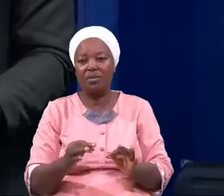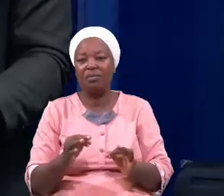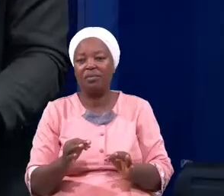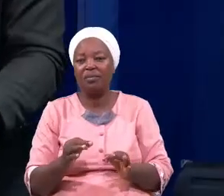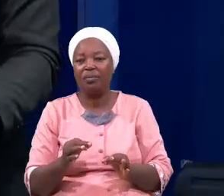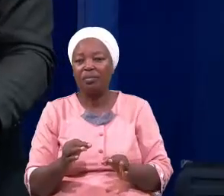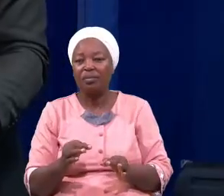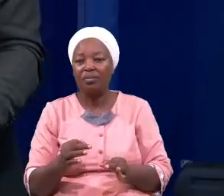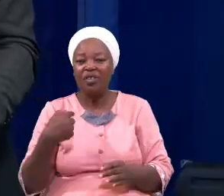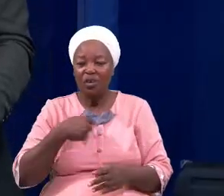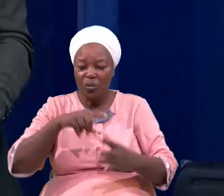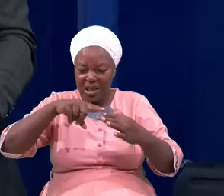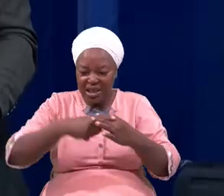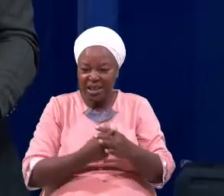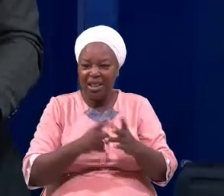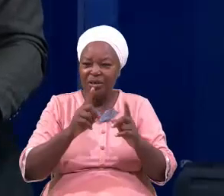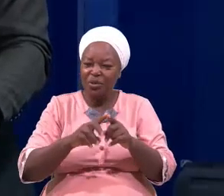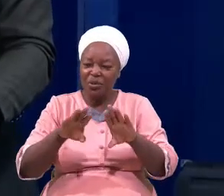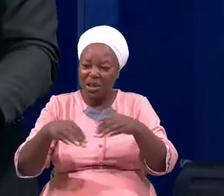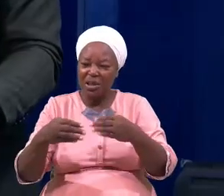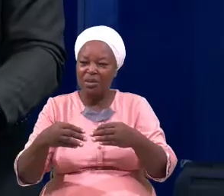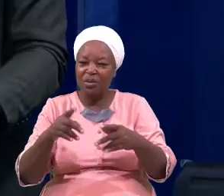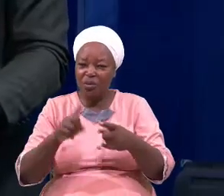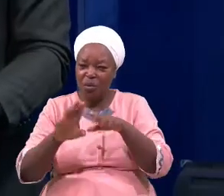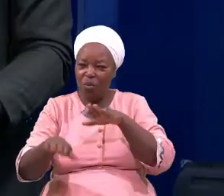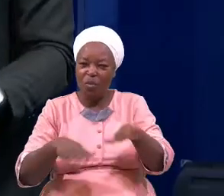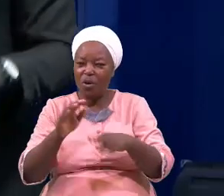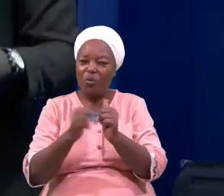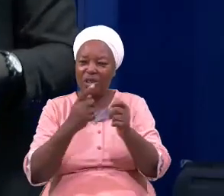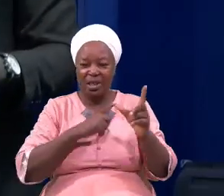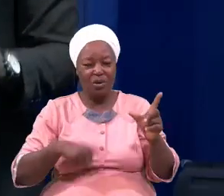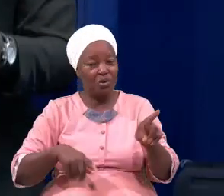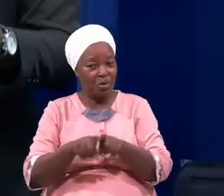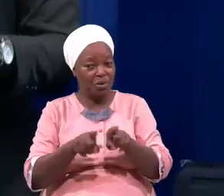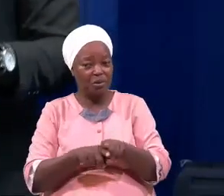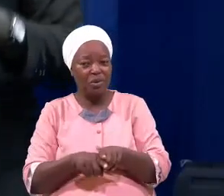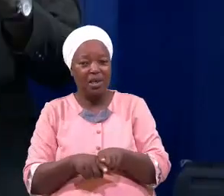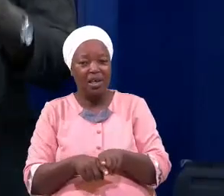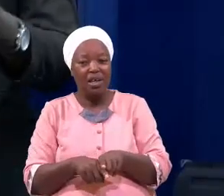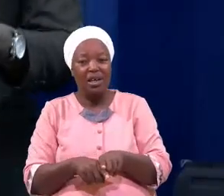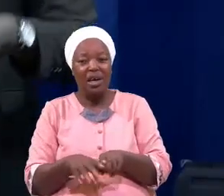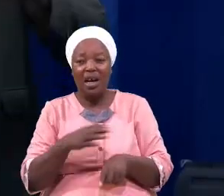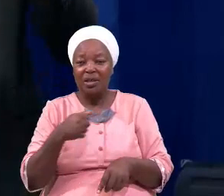And we need to help you so that you will continue in this faith.